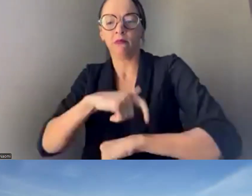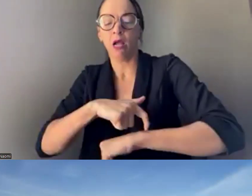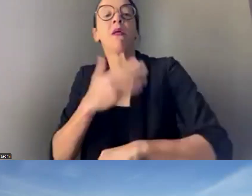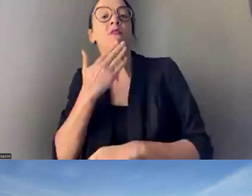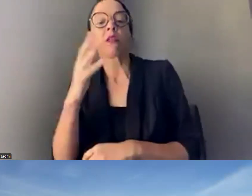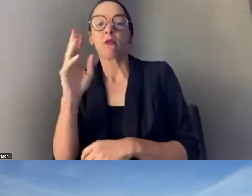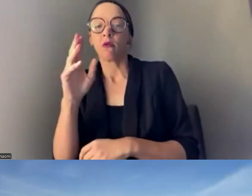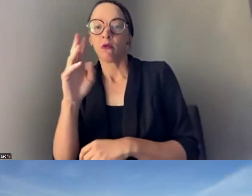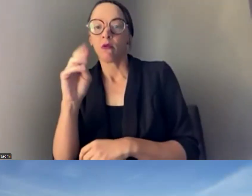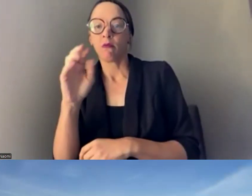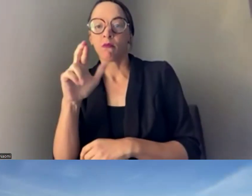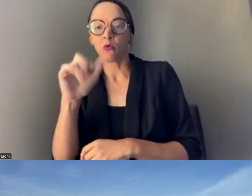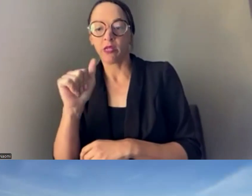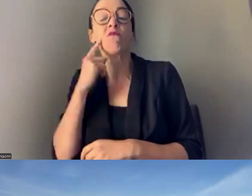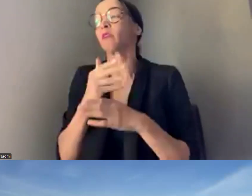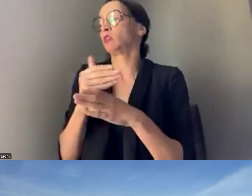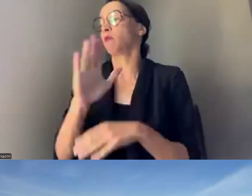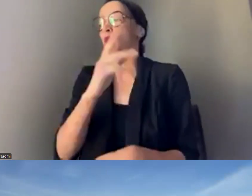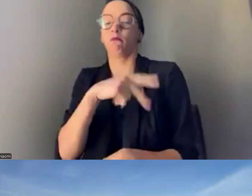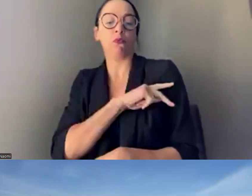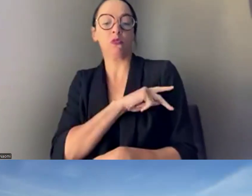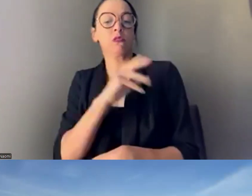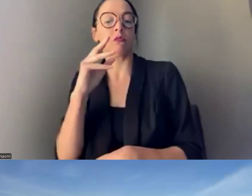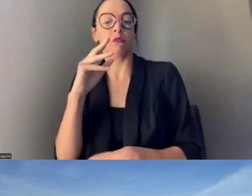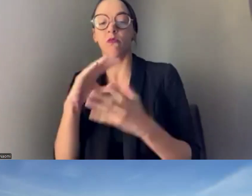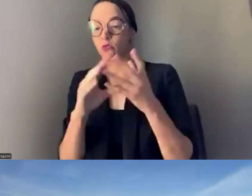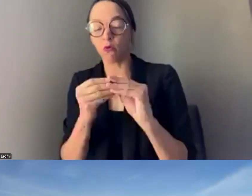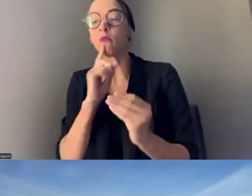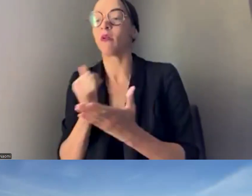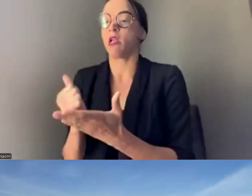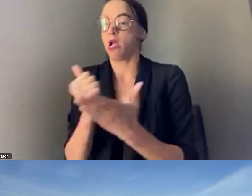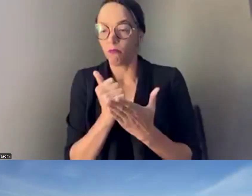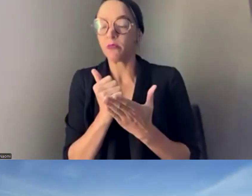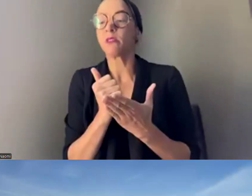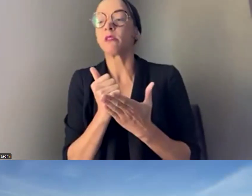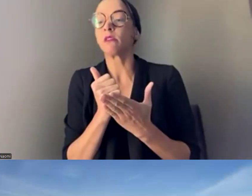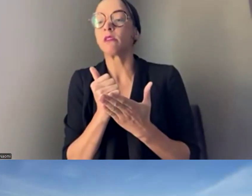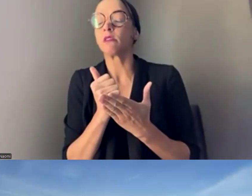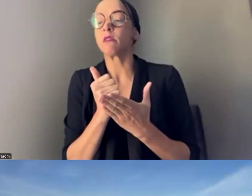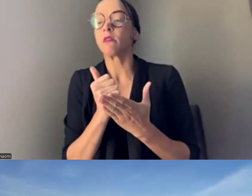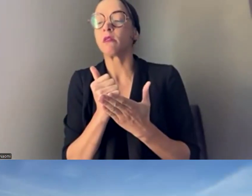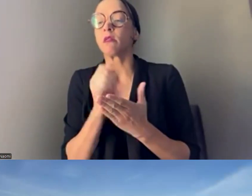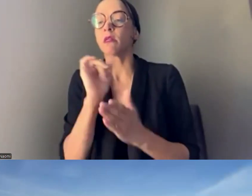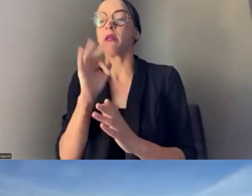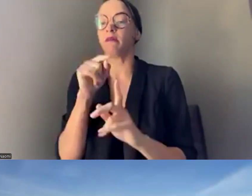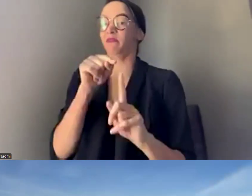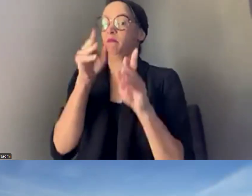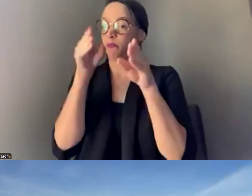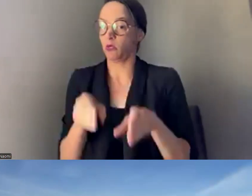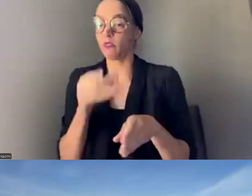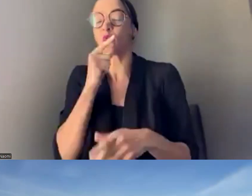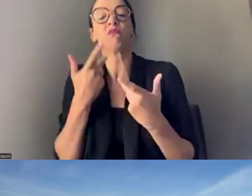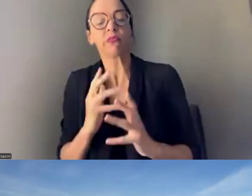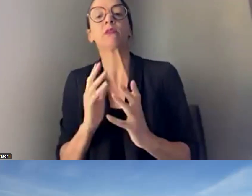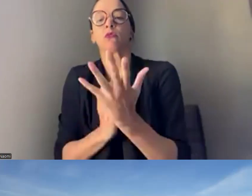really helps as a person with lived experience to see what type of experience and personal experience a person have. They had these